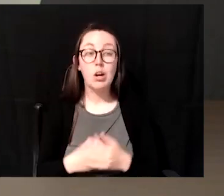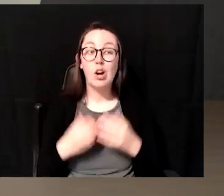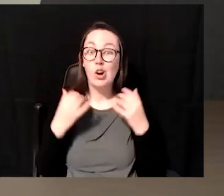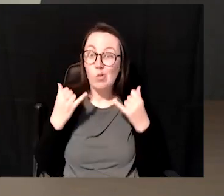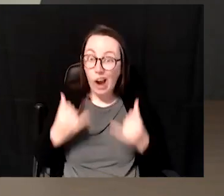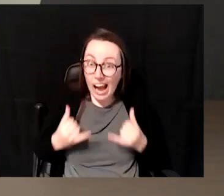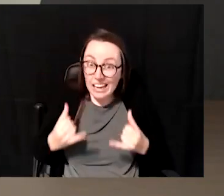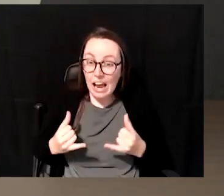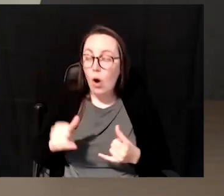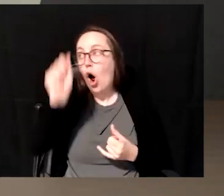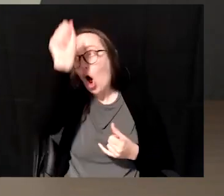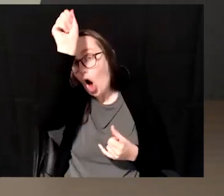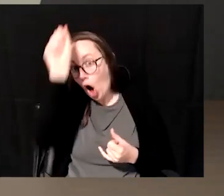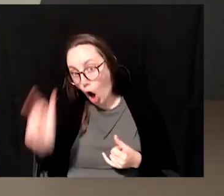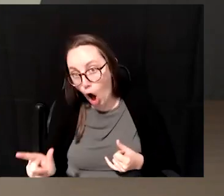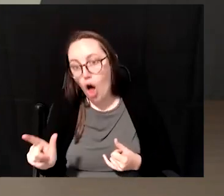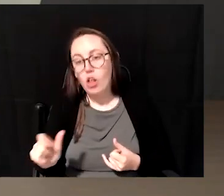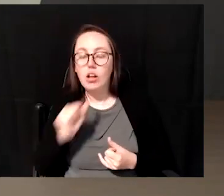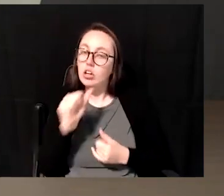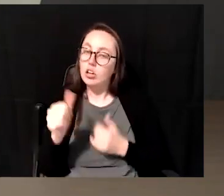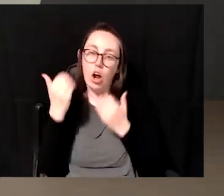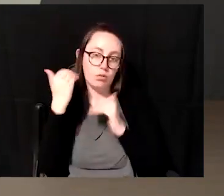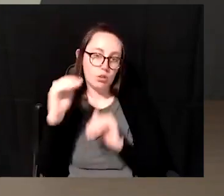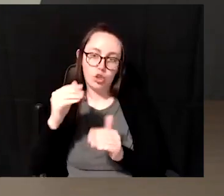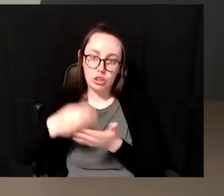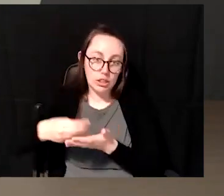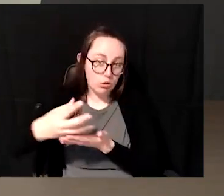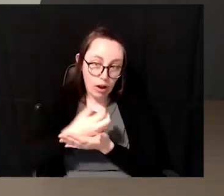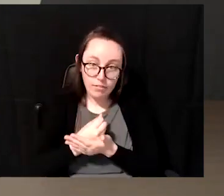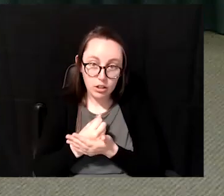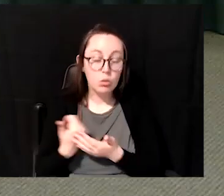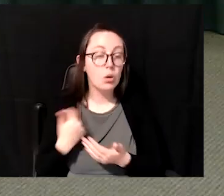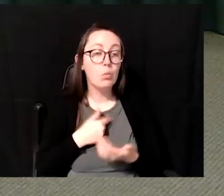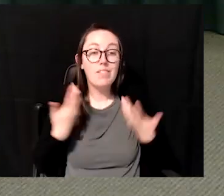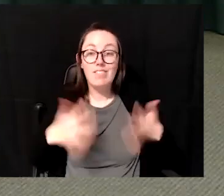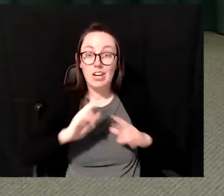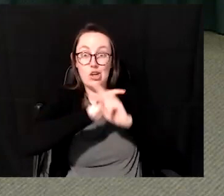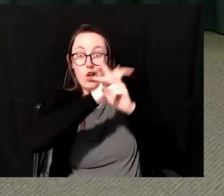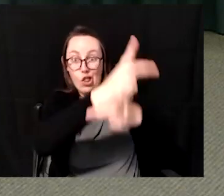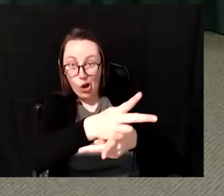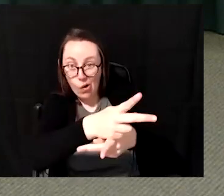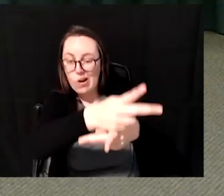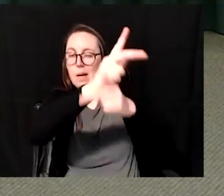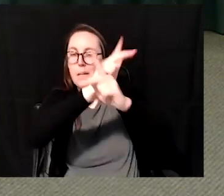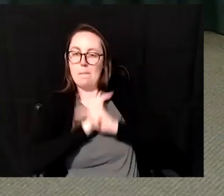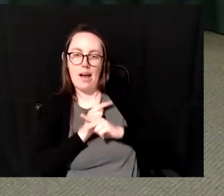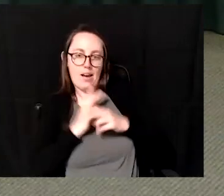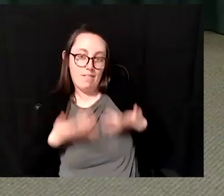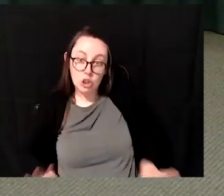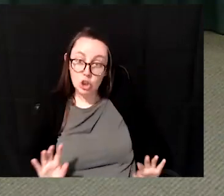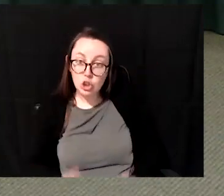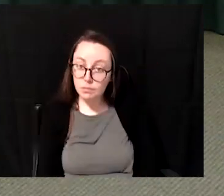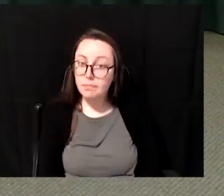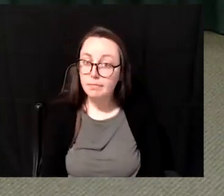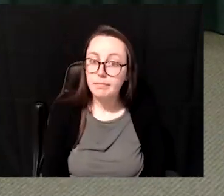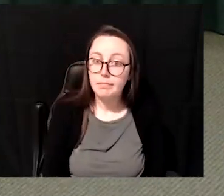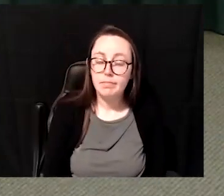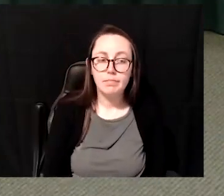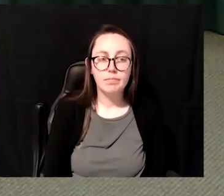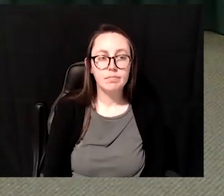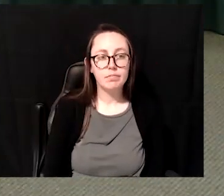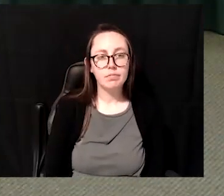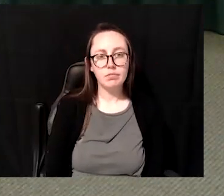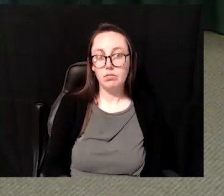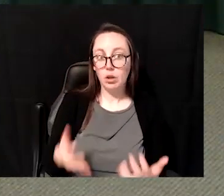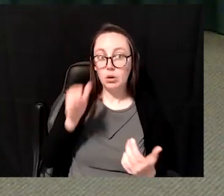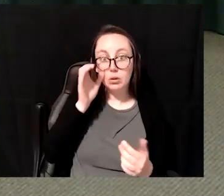they've already been loaned out and brought back in before thank you sure uh do we want to uh hear from Chloe